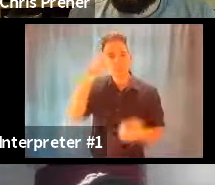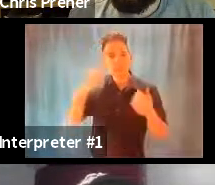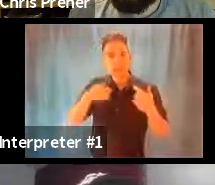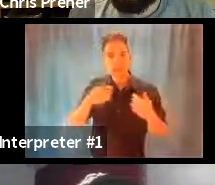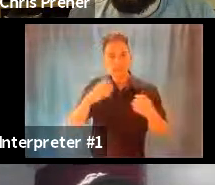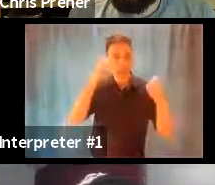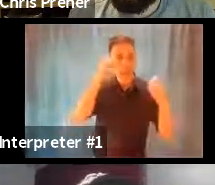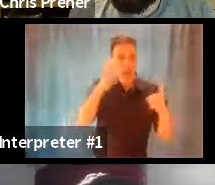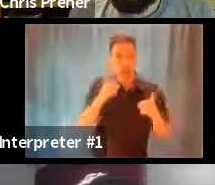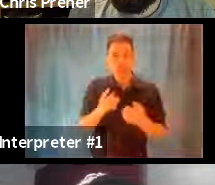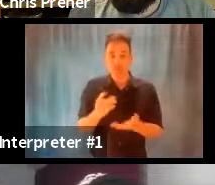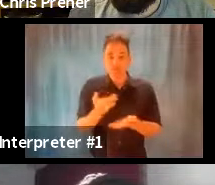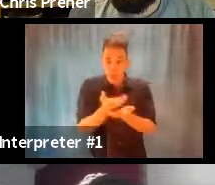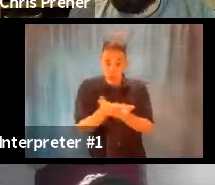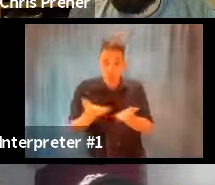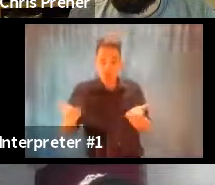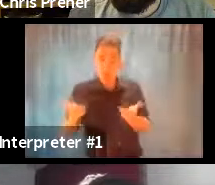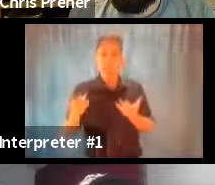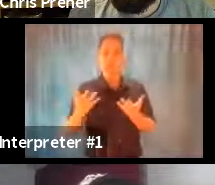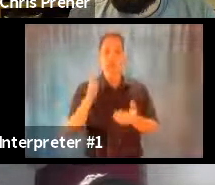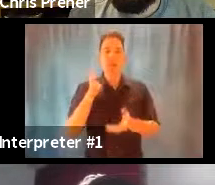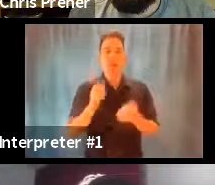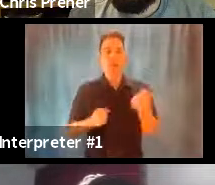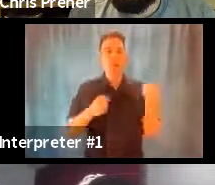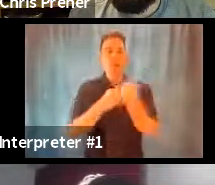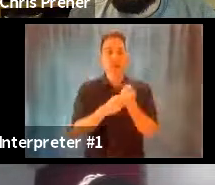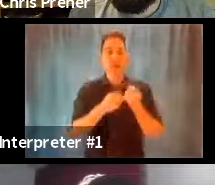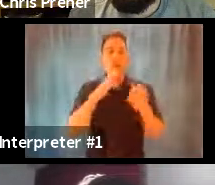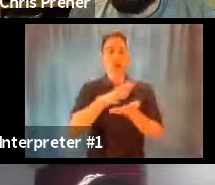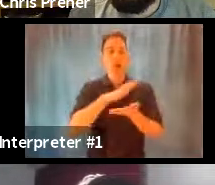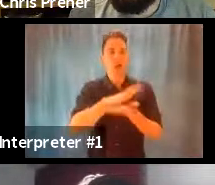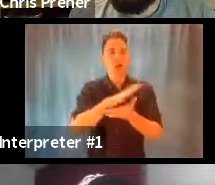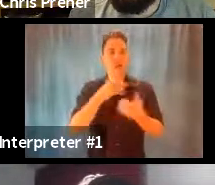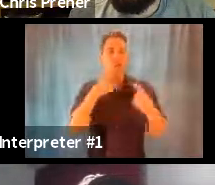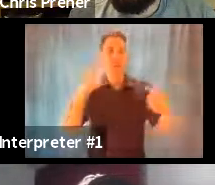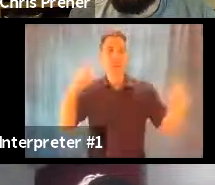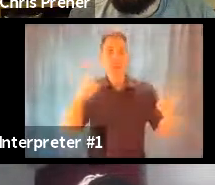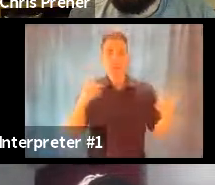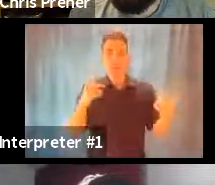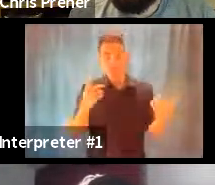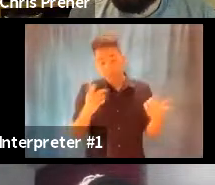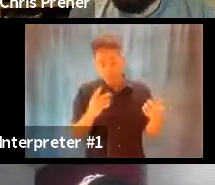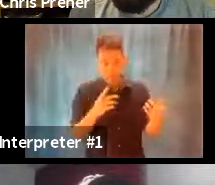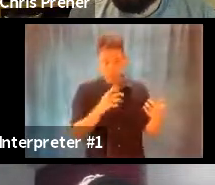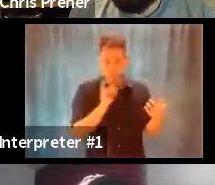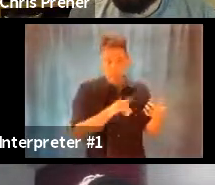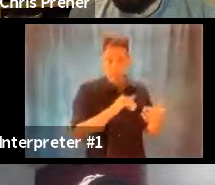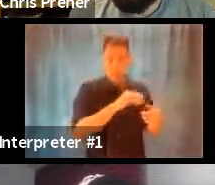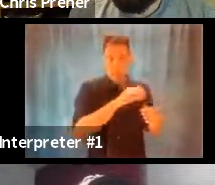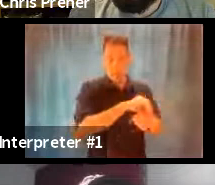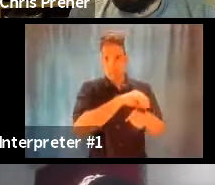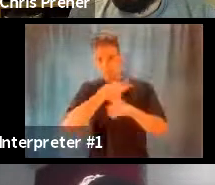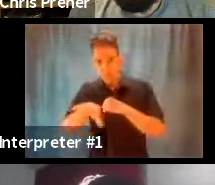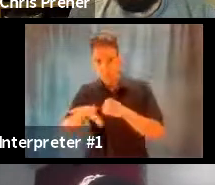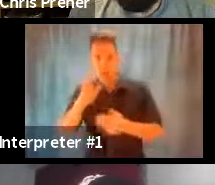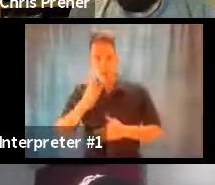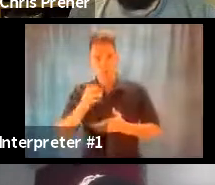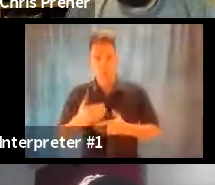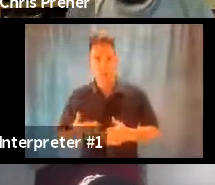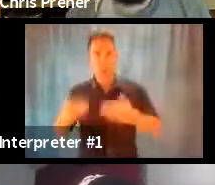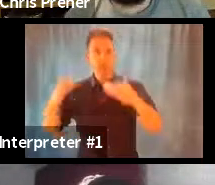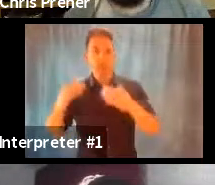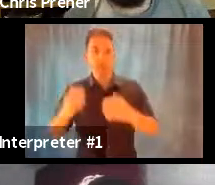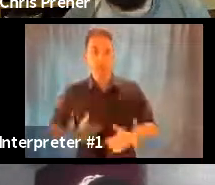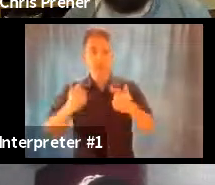home environment that supports academic success, and by extension, life success, goes a long way towards supporting a